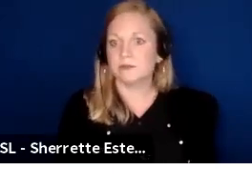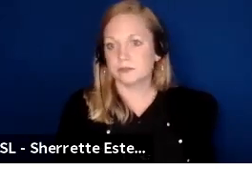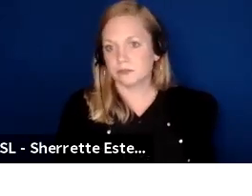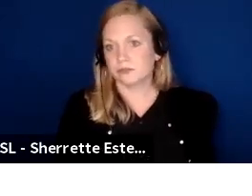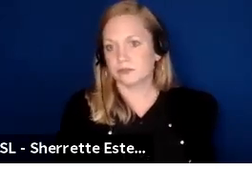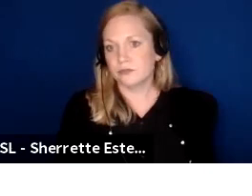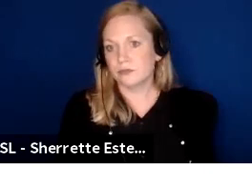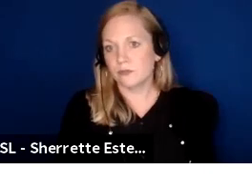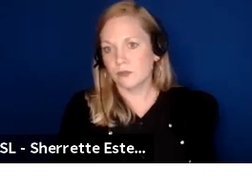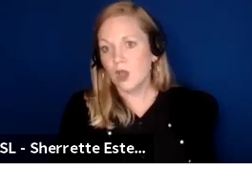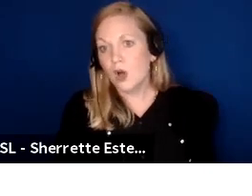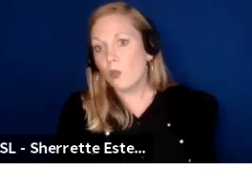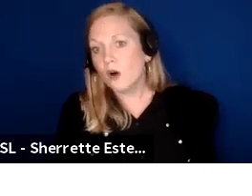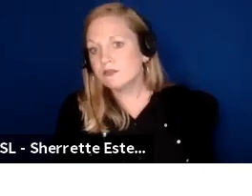orientation.